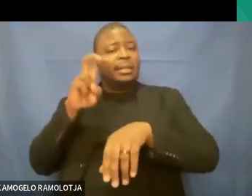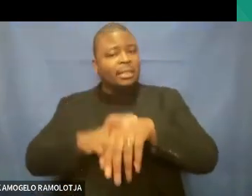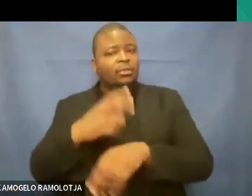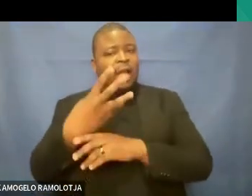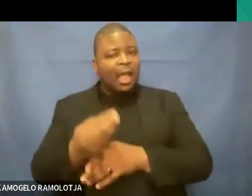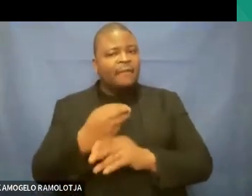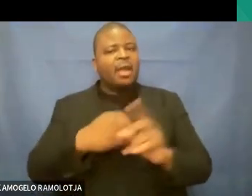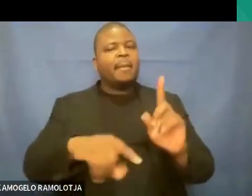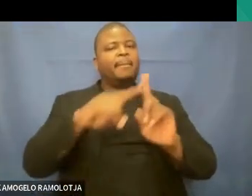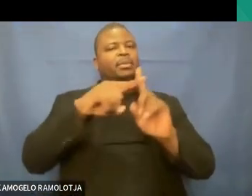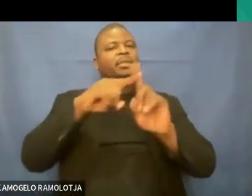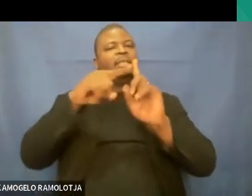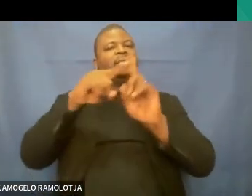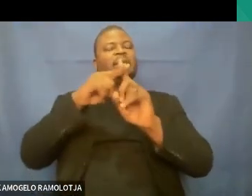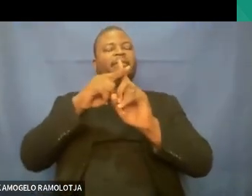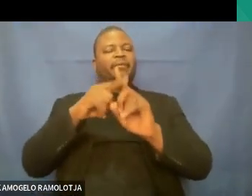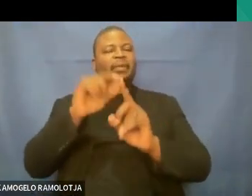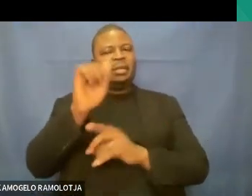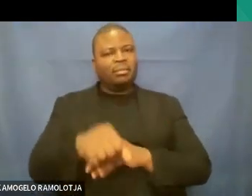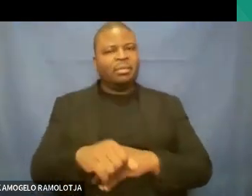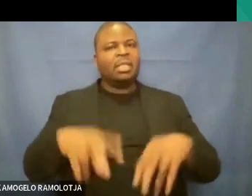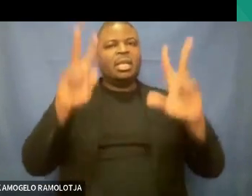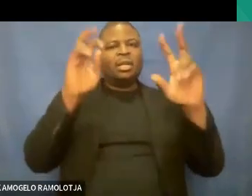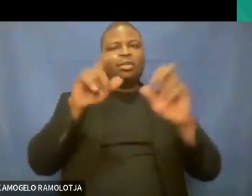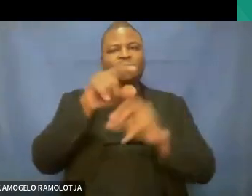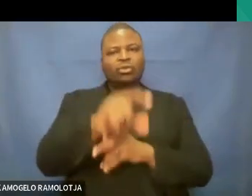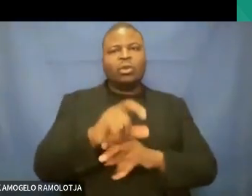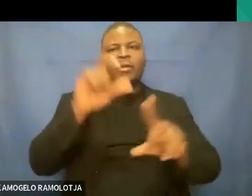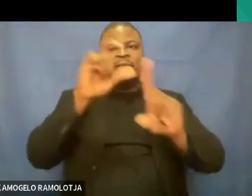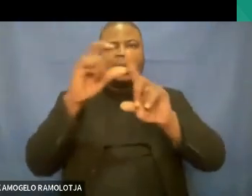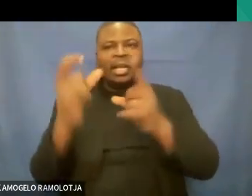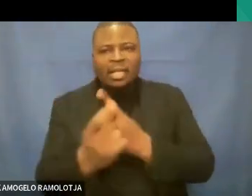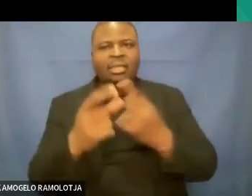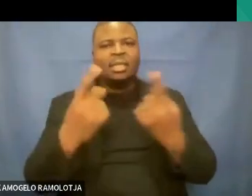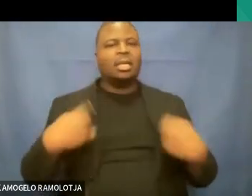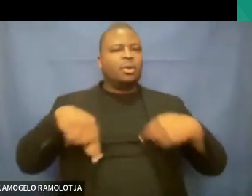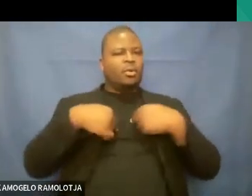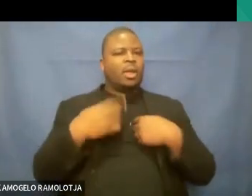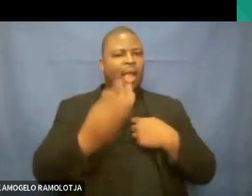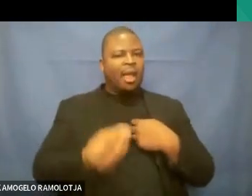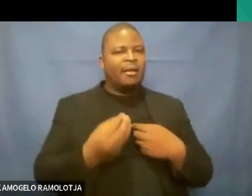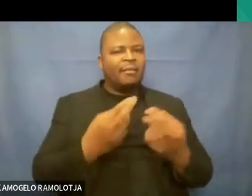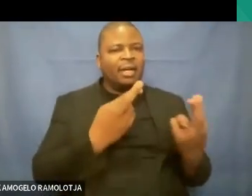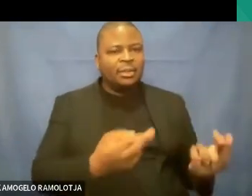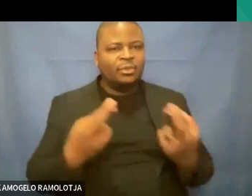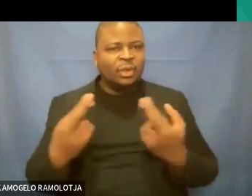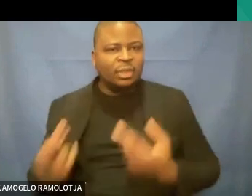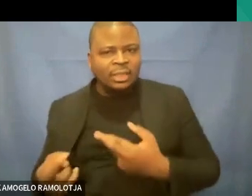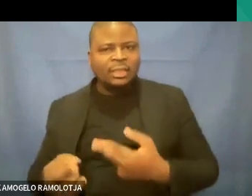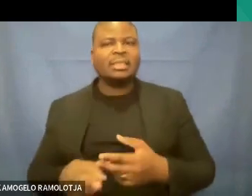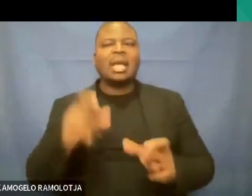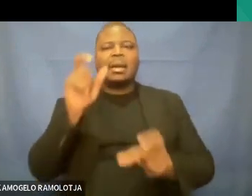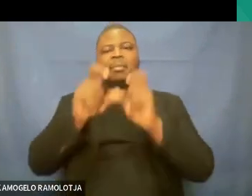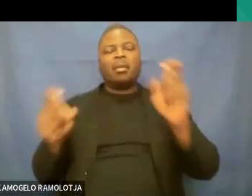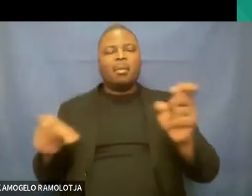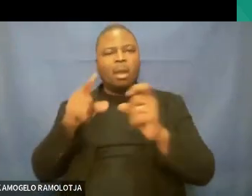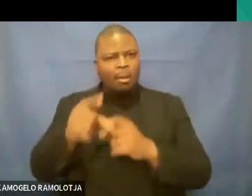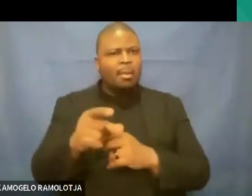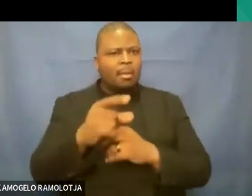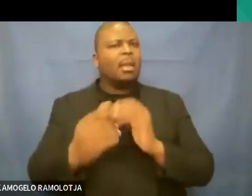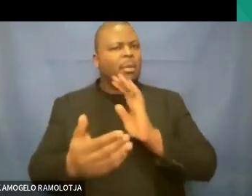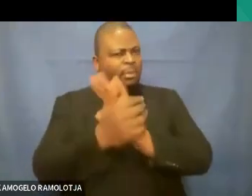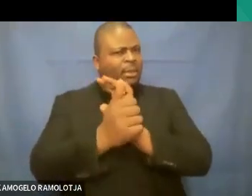those issues of culture and make sure that we have resources and people that are competent enough to be able